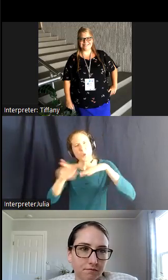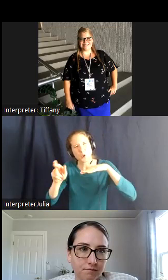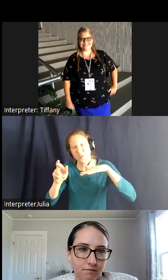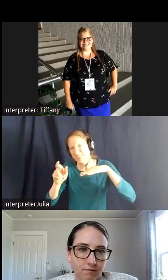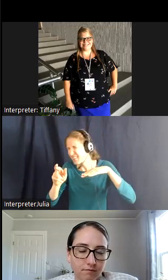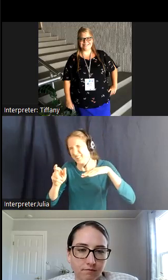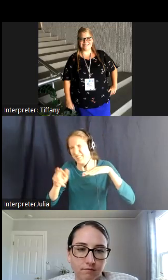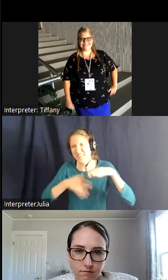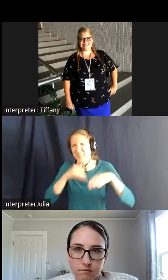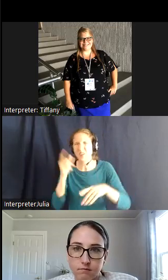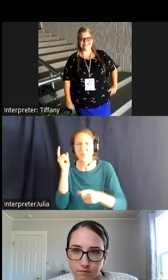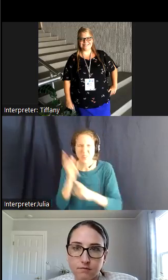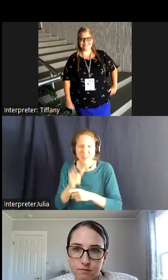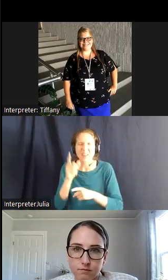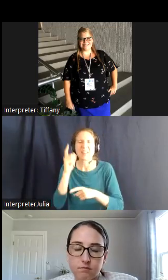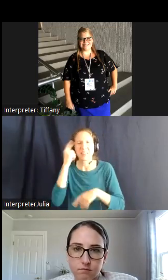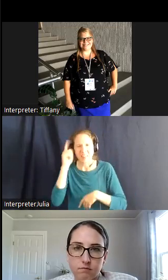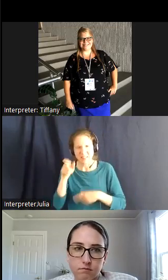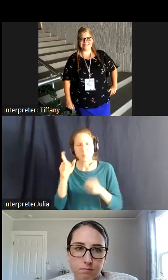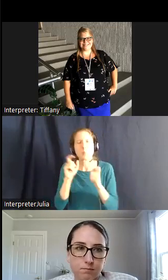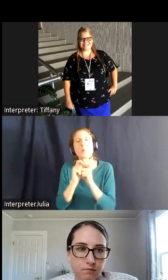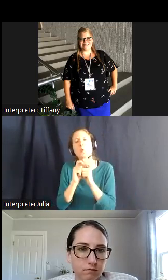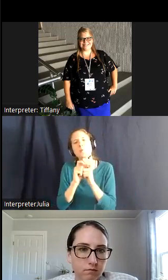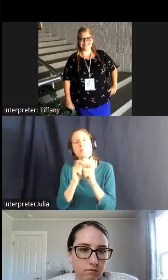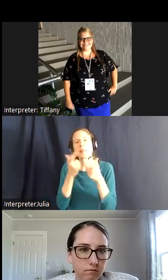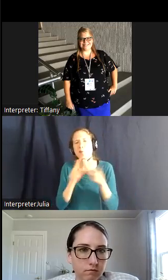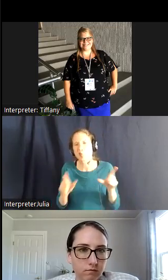will accomplish that, and appreciate you bringing it up, Megan.